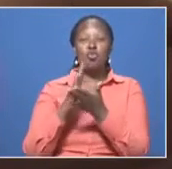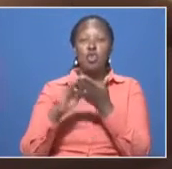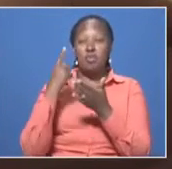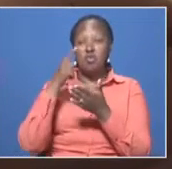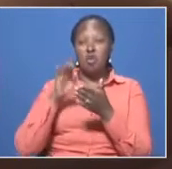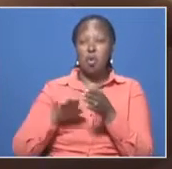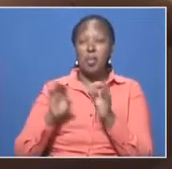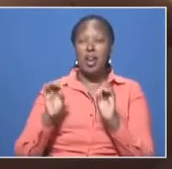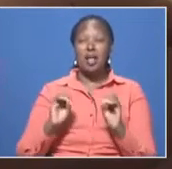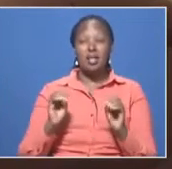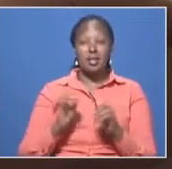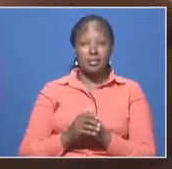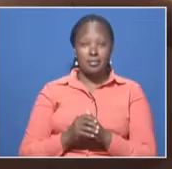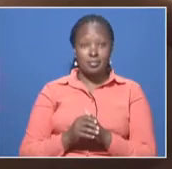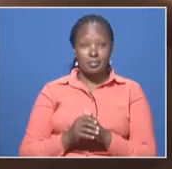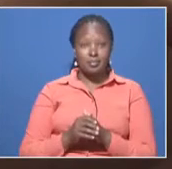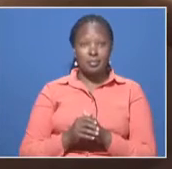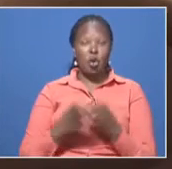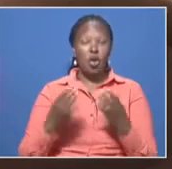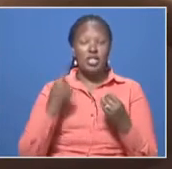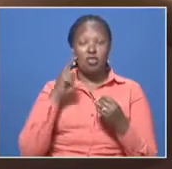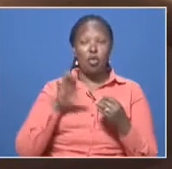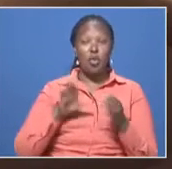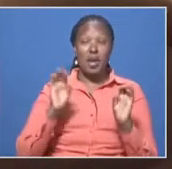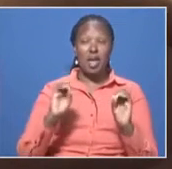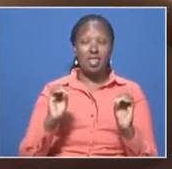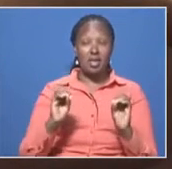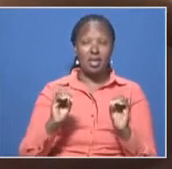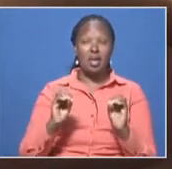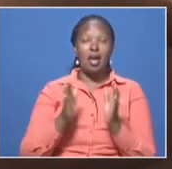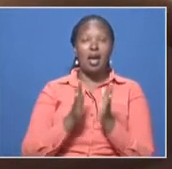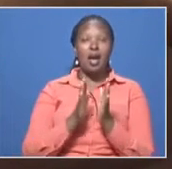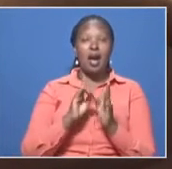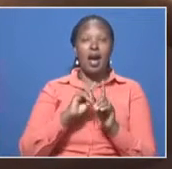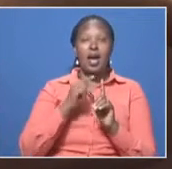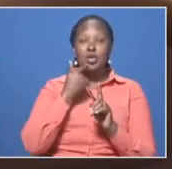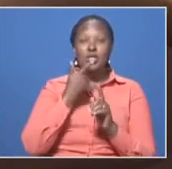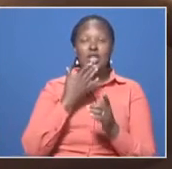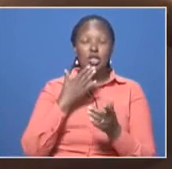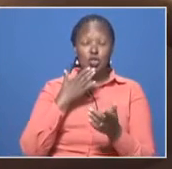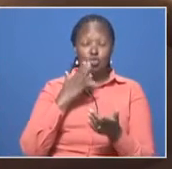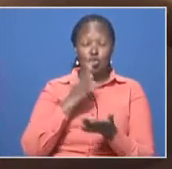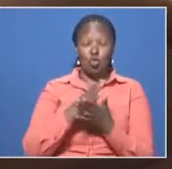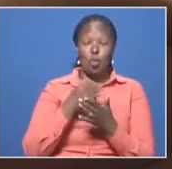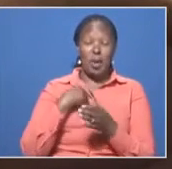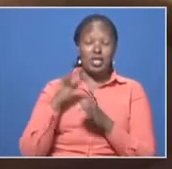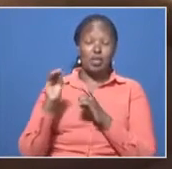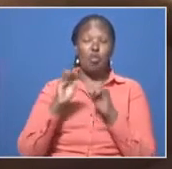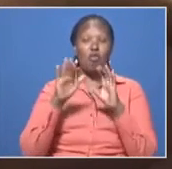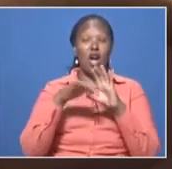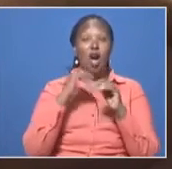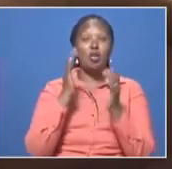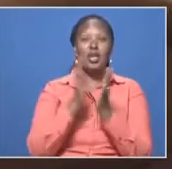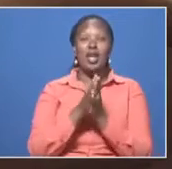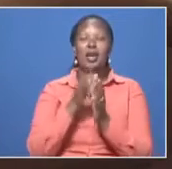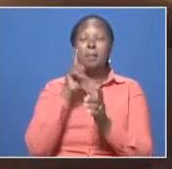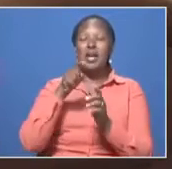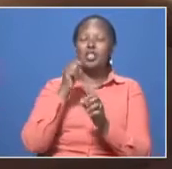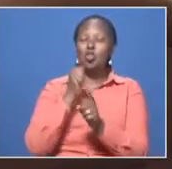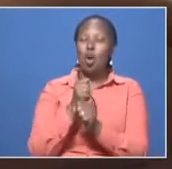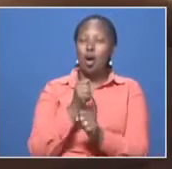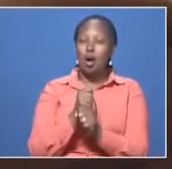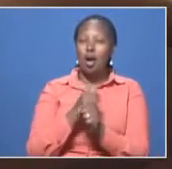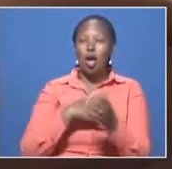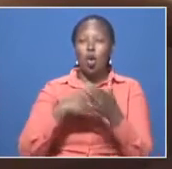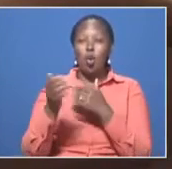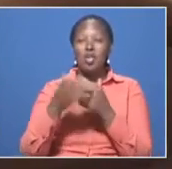women. But then again, you just say, look, I have to get out. I have to go. I have to work. Whether